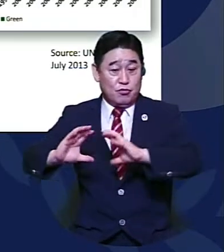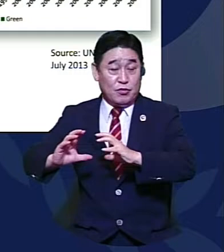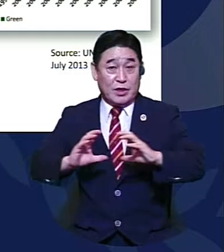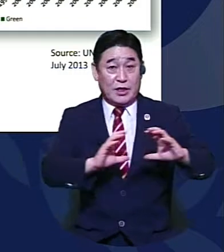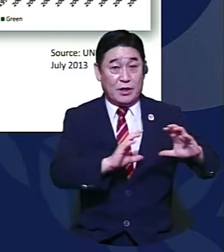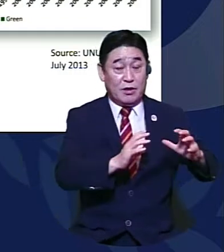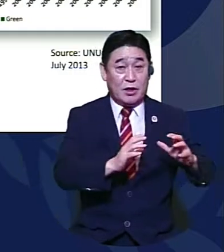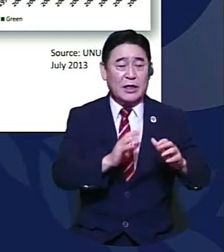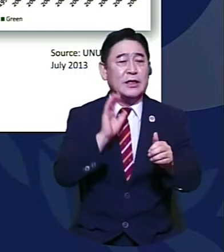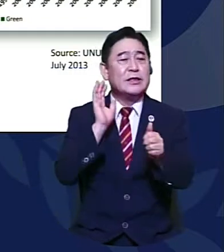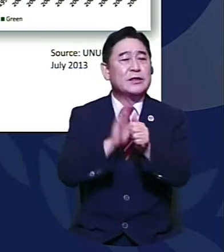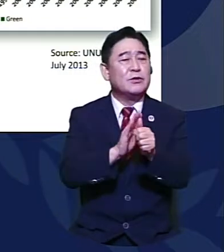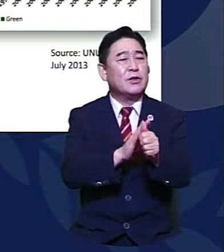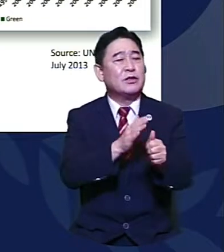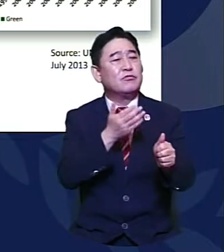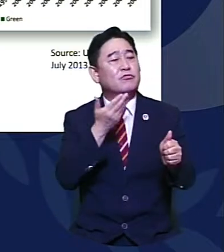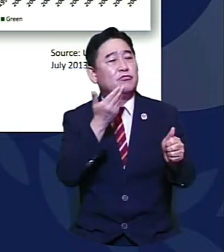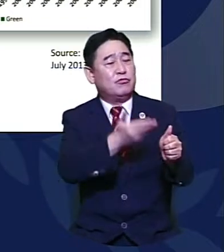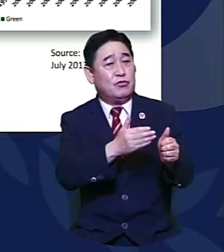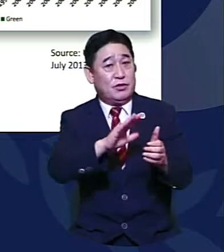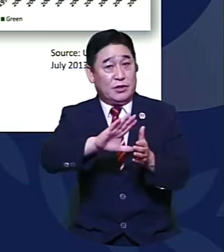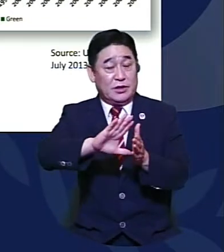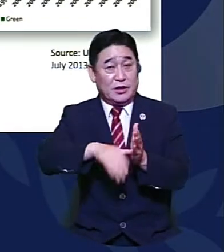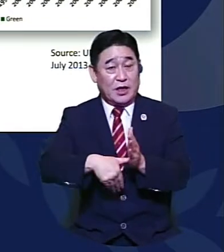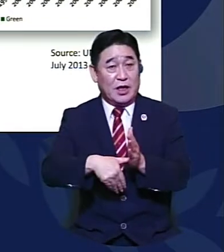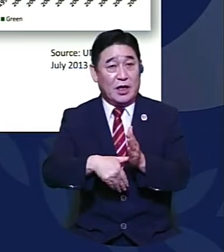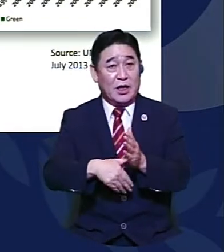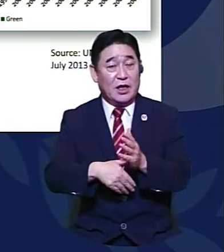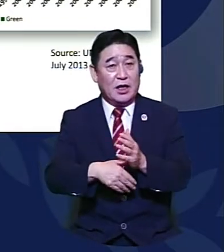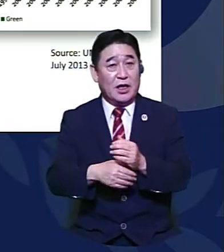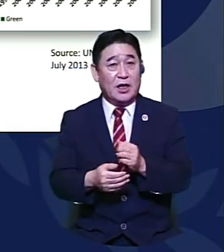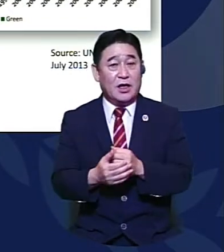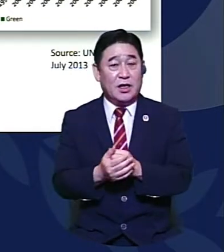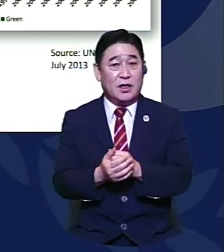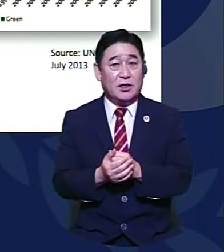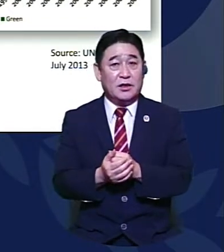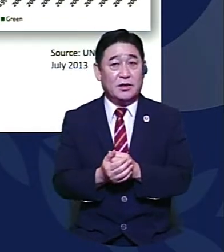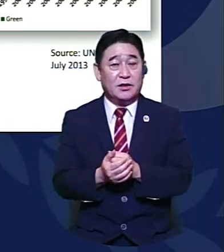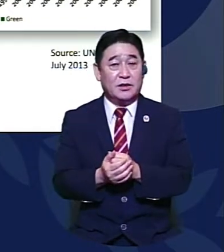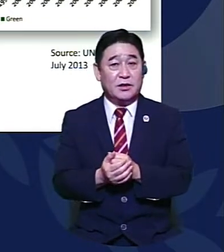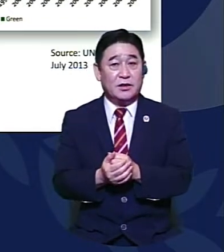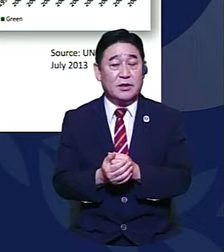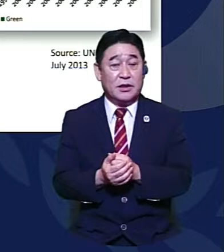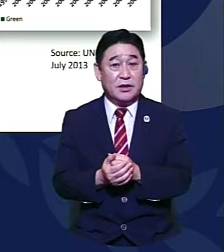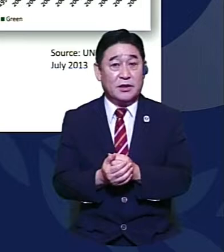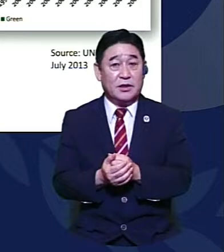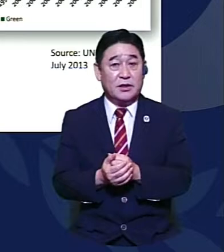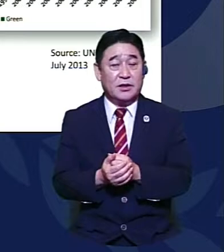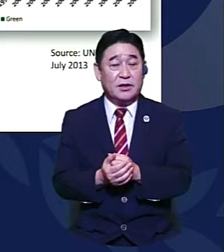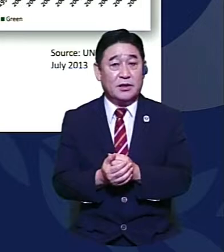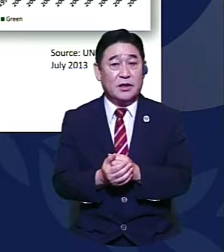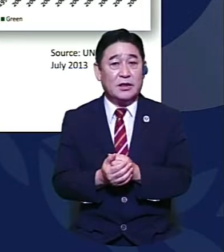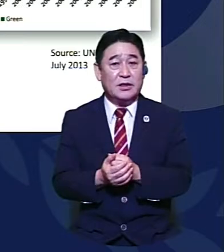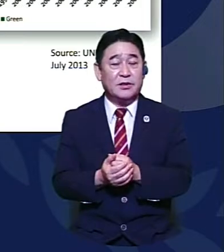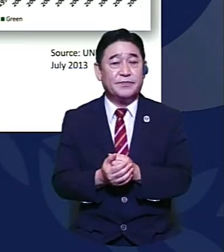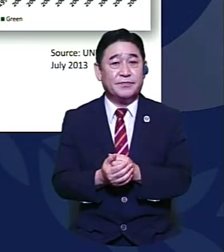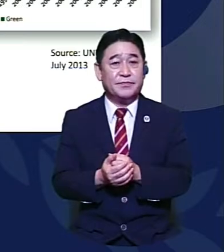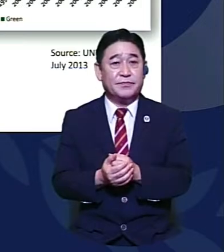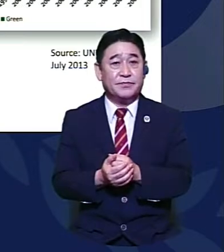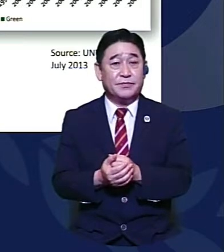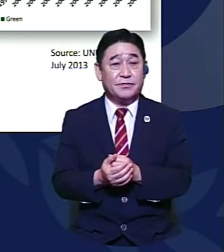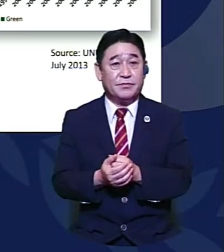150 billion. The bilateral share in 2018, when their last report was about